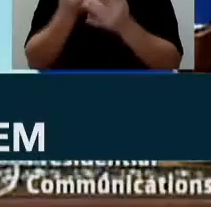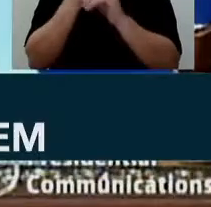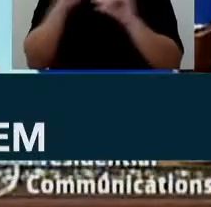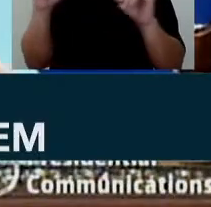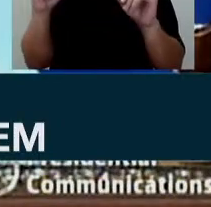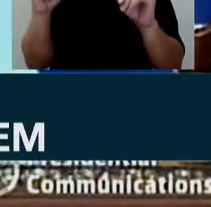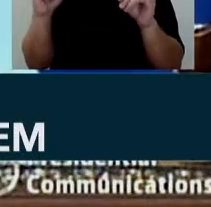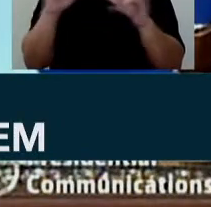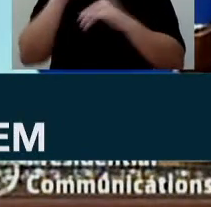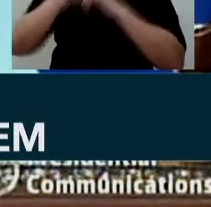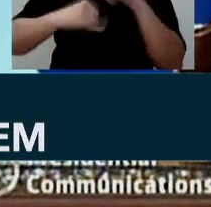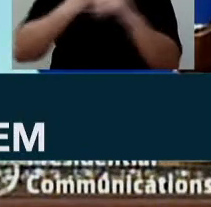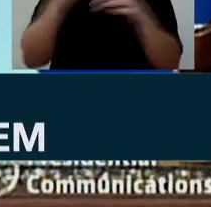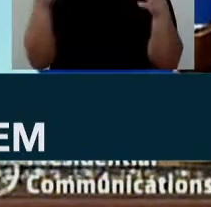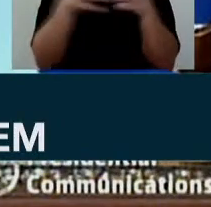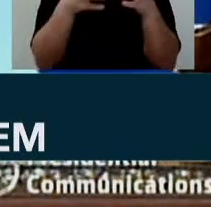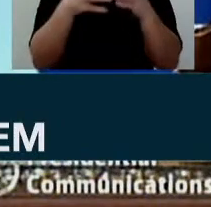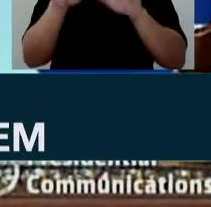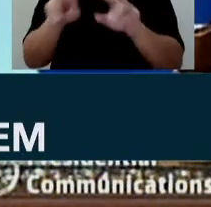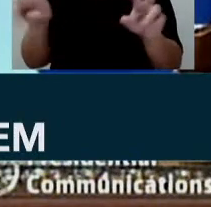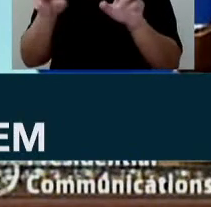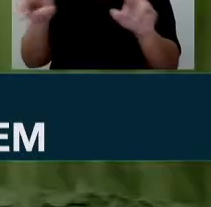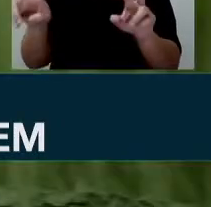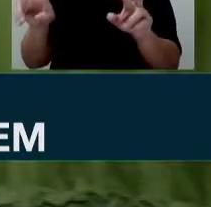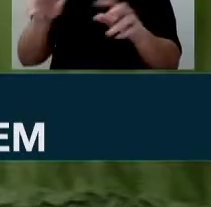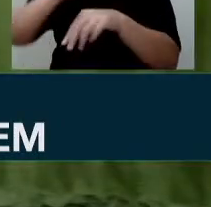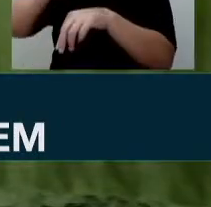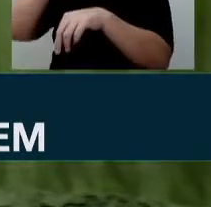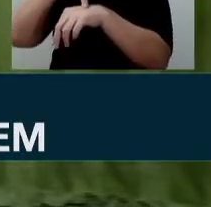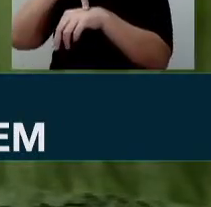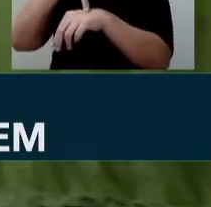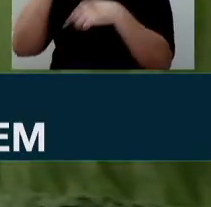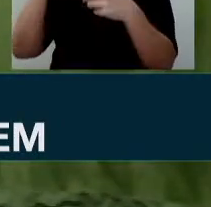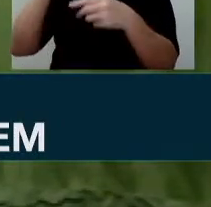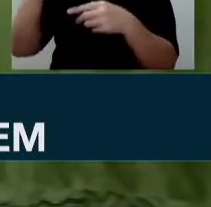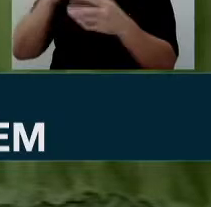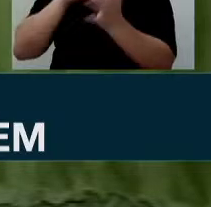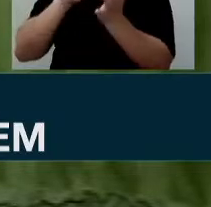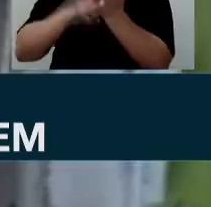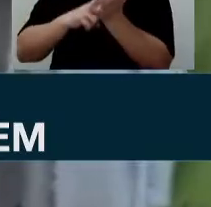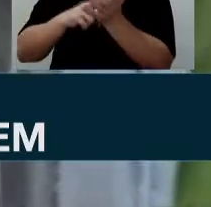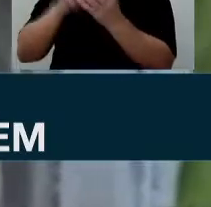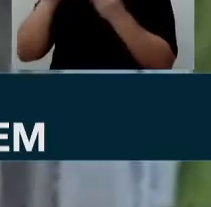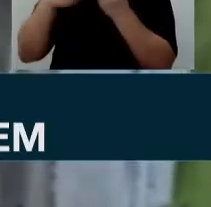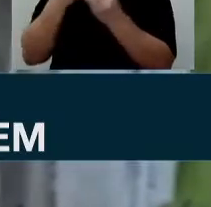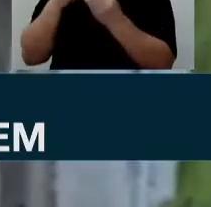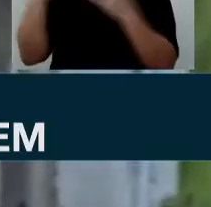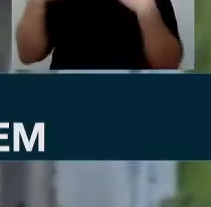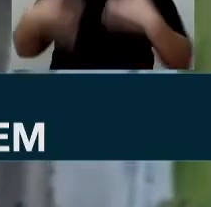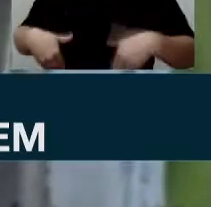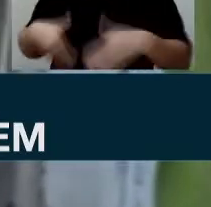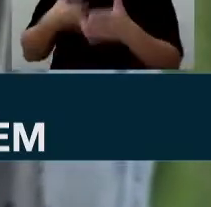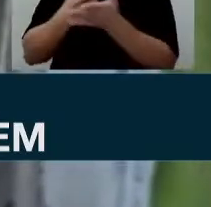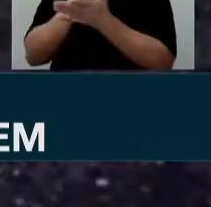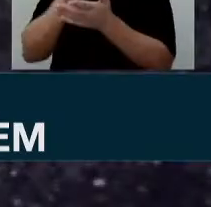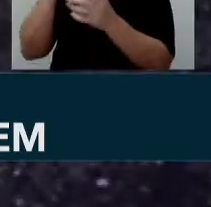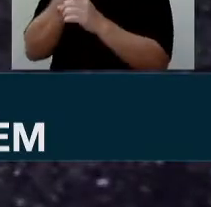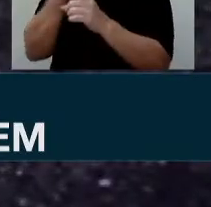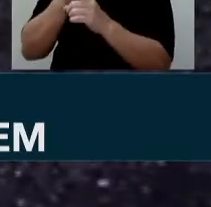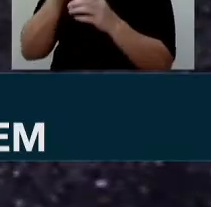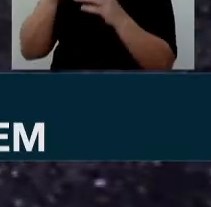Independent International Commission Investigate PH presents its second report on alleged human rights abuses under the